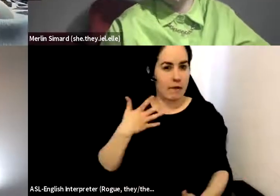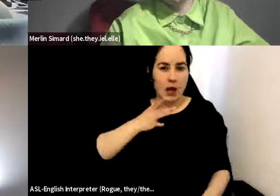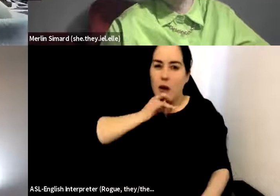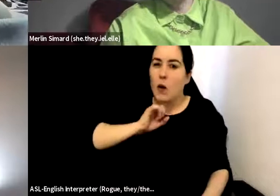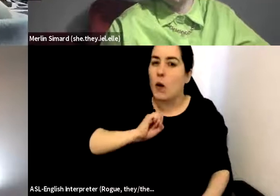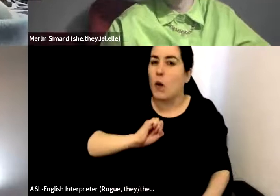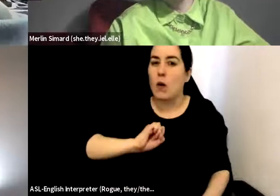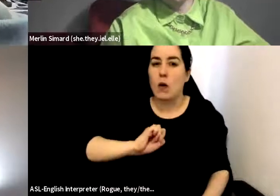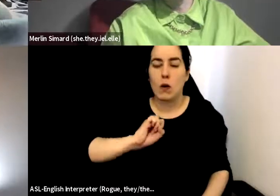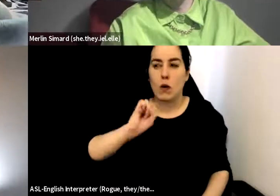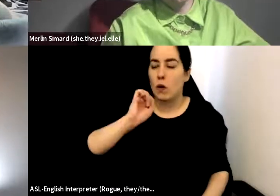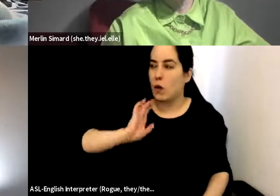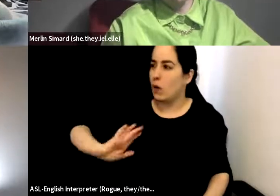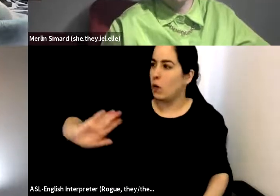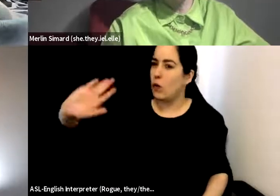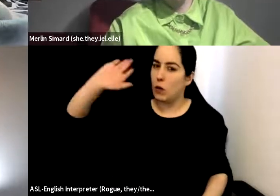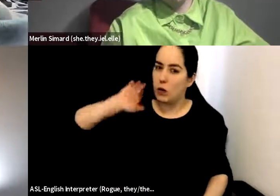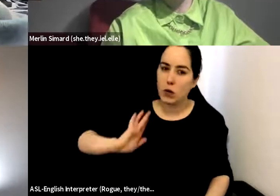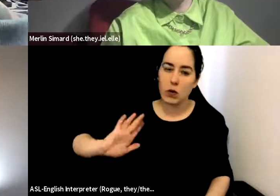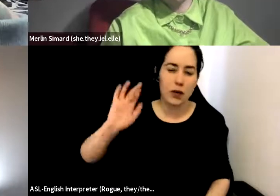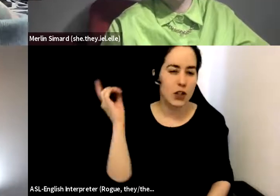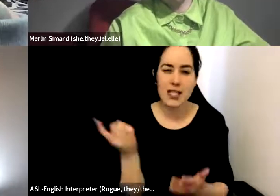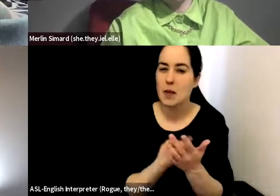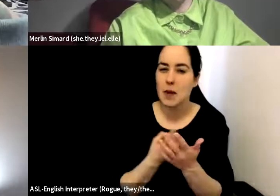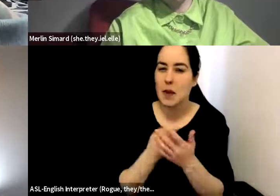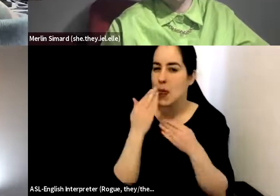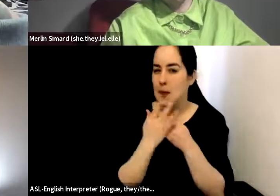memory and the like the physical bone